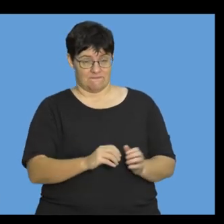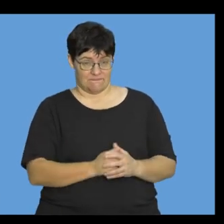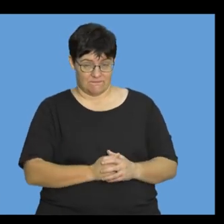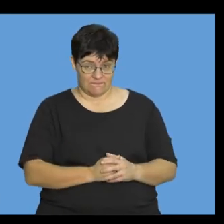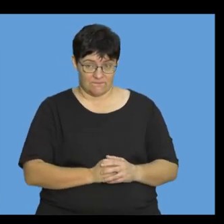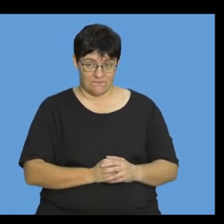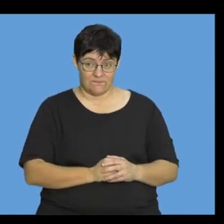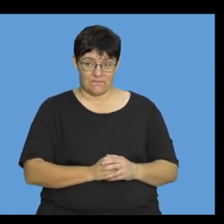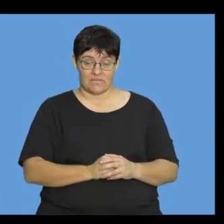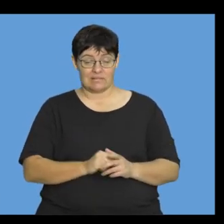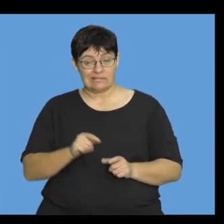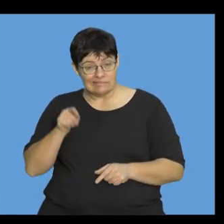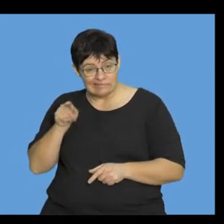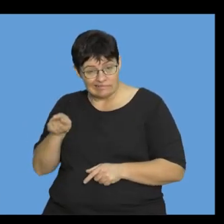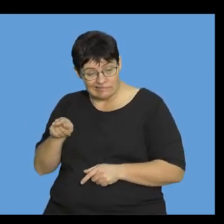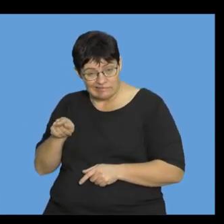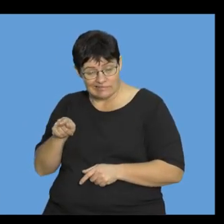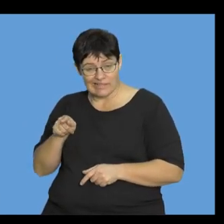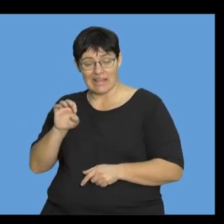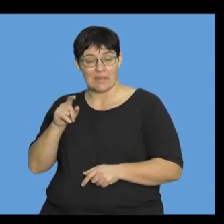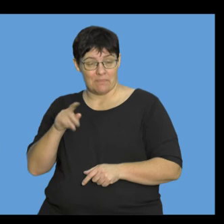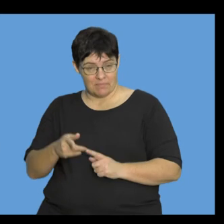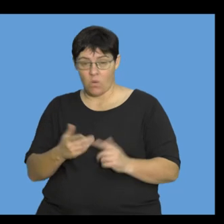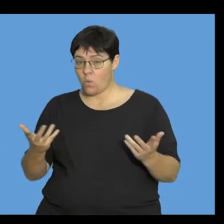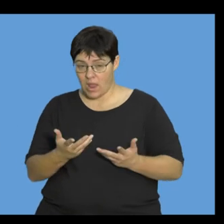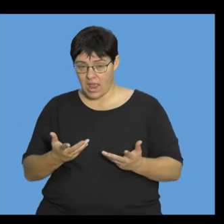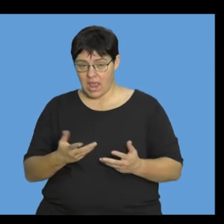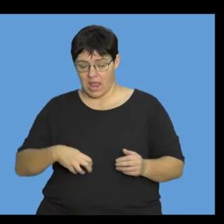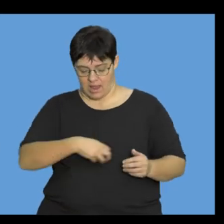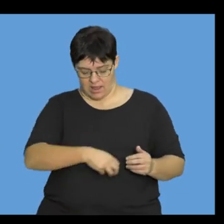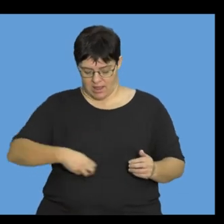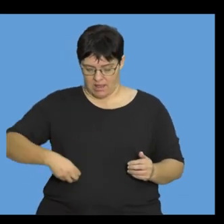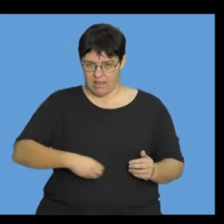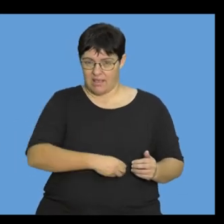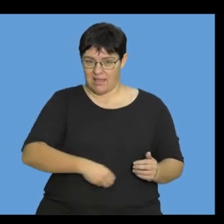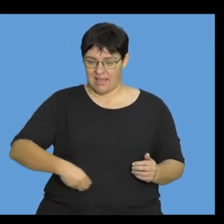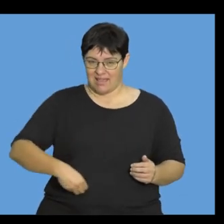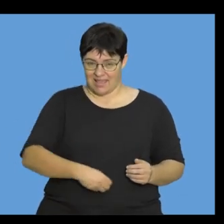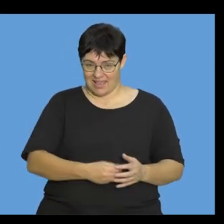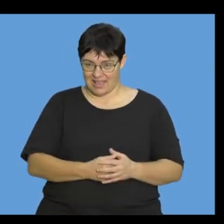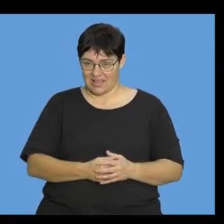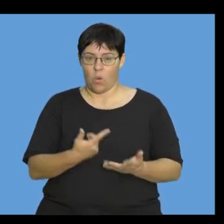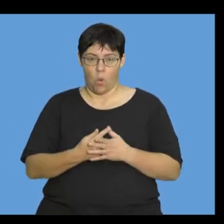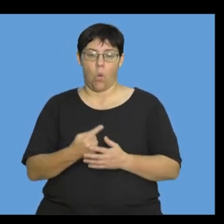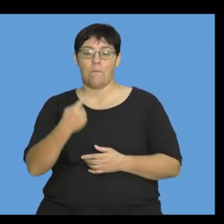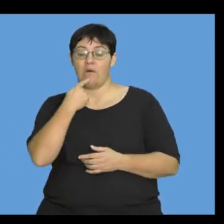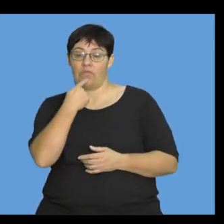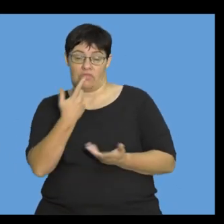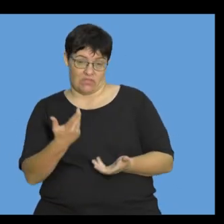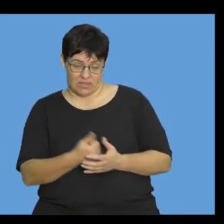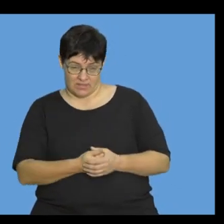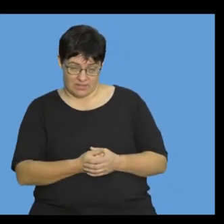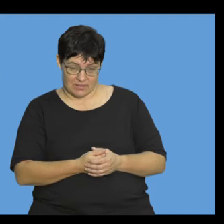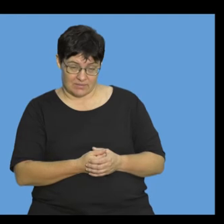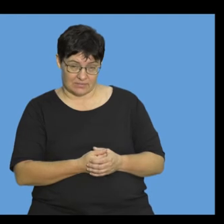your stomach. Okay. This enzyme is in your intestine, or I could have